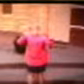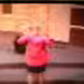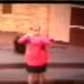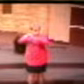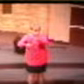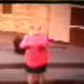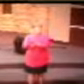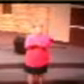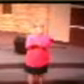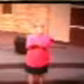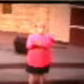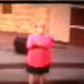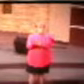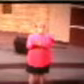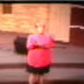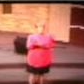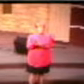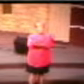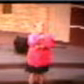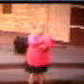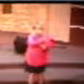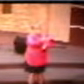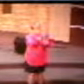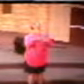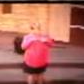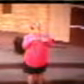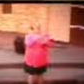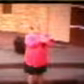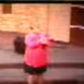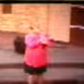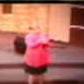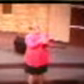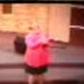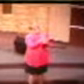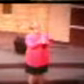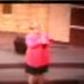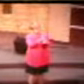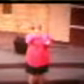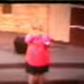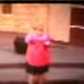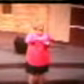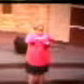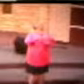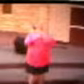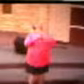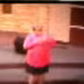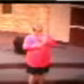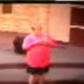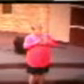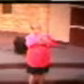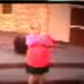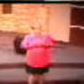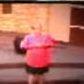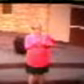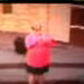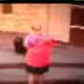And you receive this cup, and you say, "This is the blood of Christ poured out for the